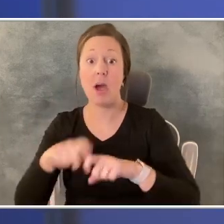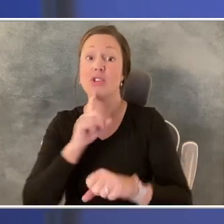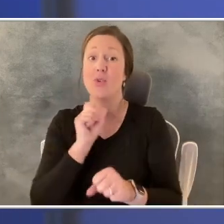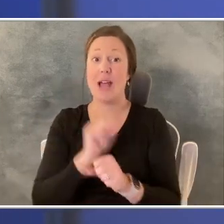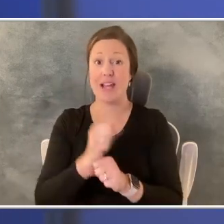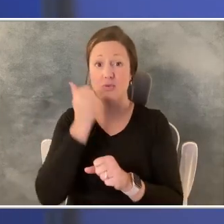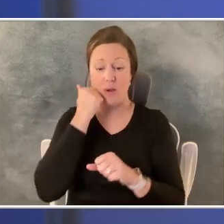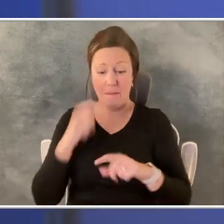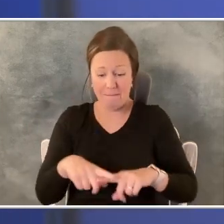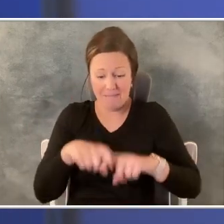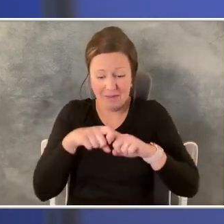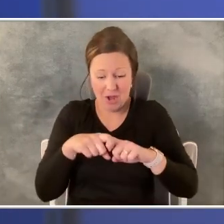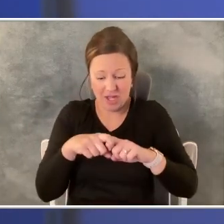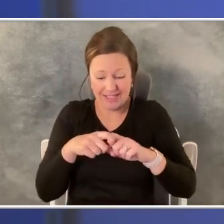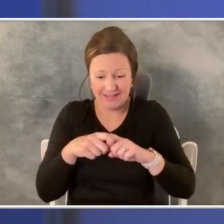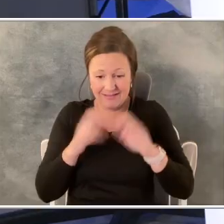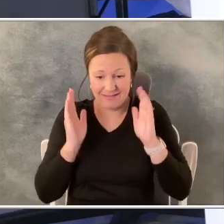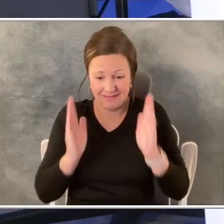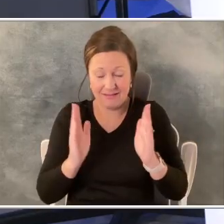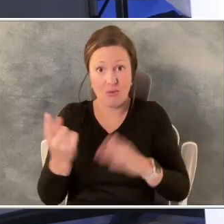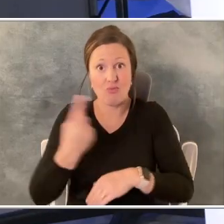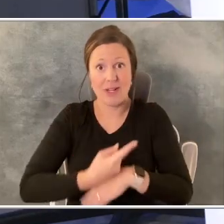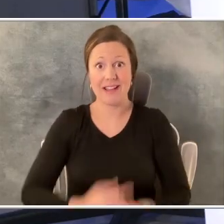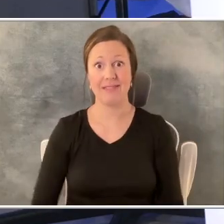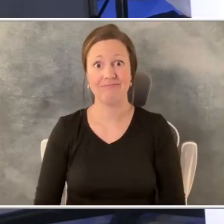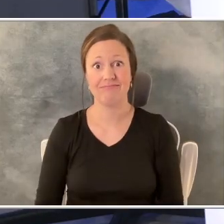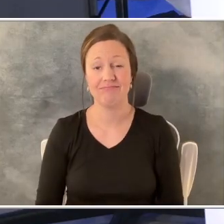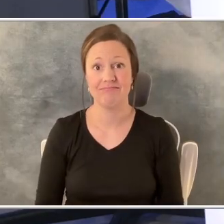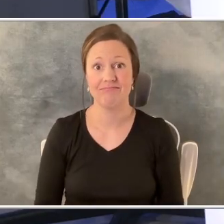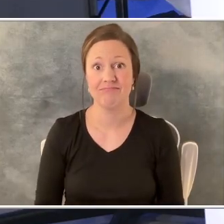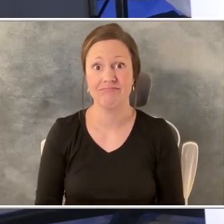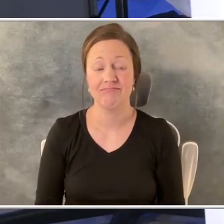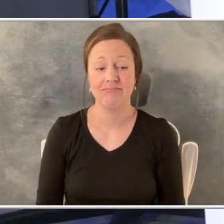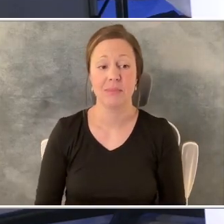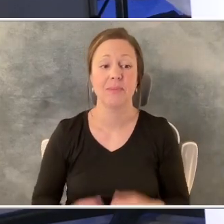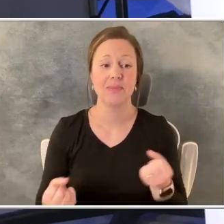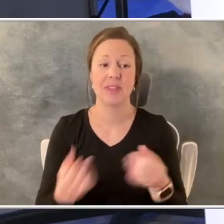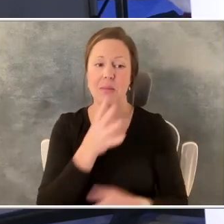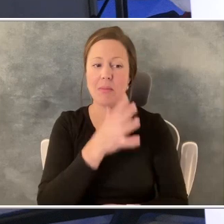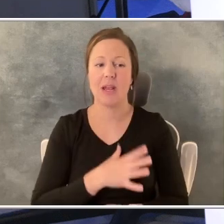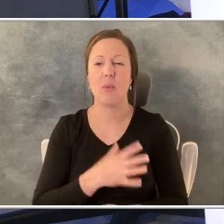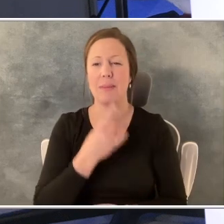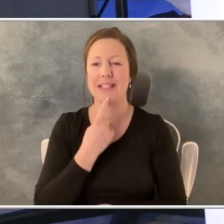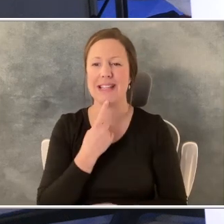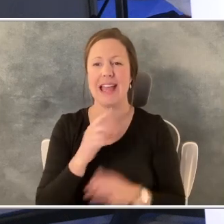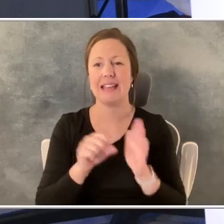1 day. Many women, they're going to say that symptoms take years to come, and then it